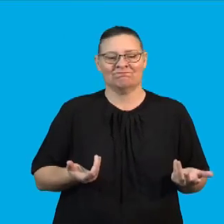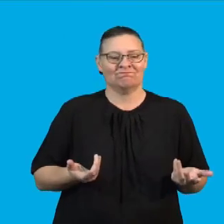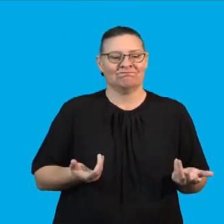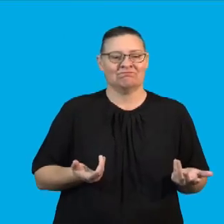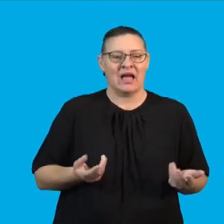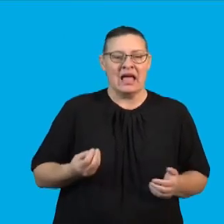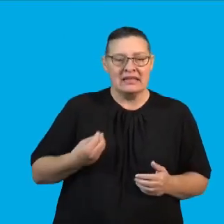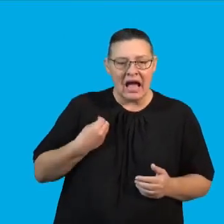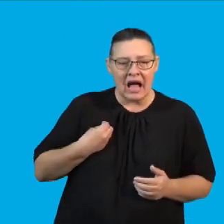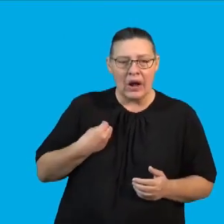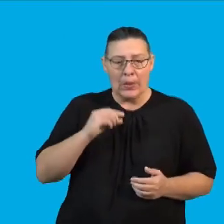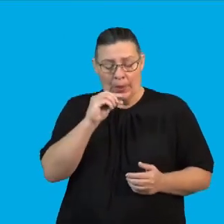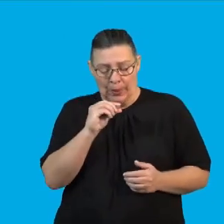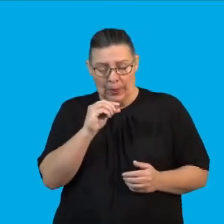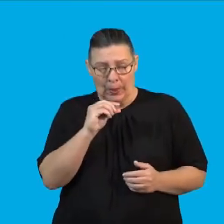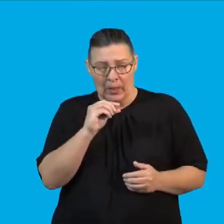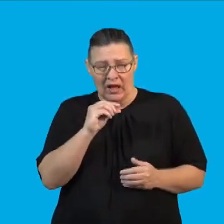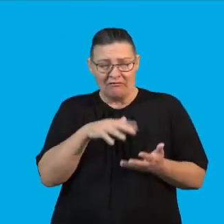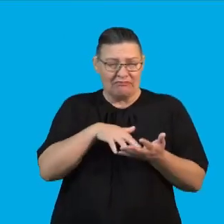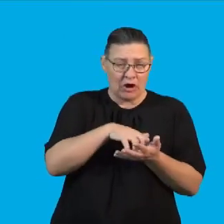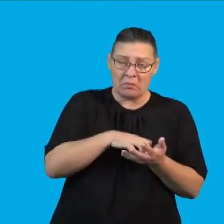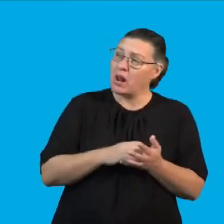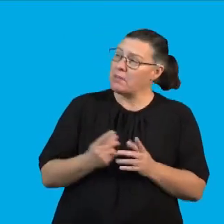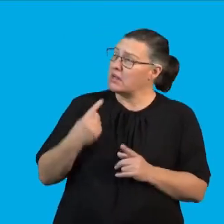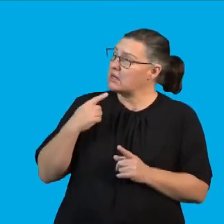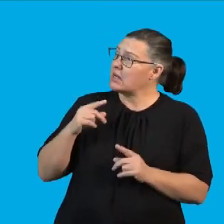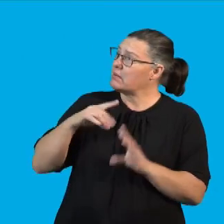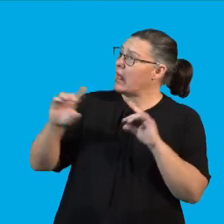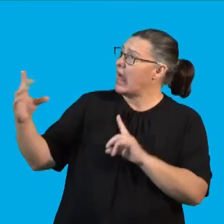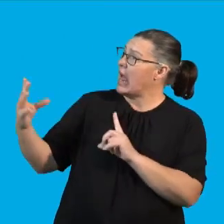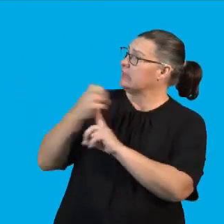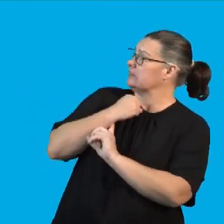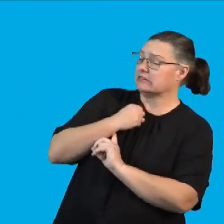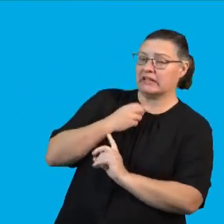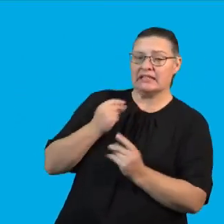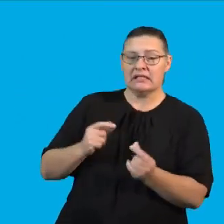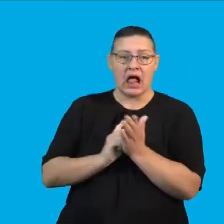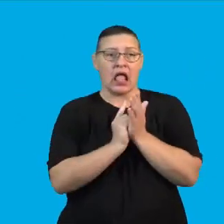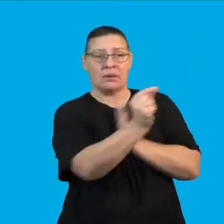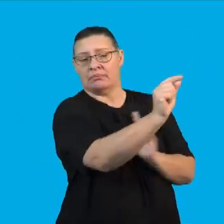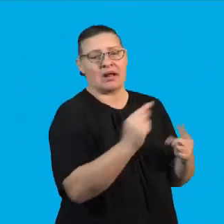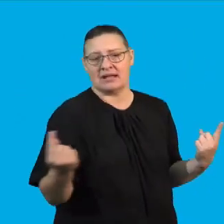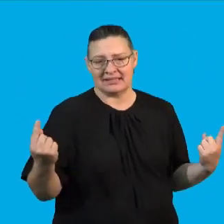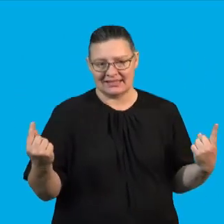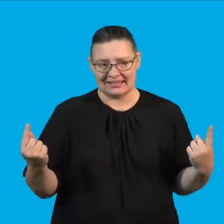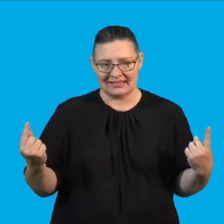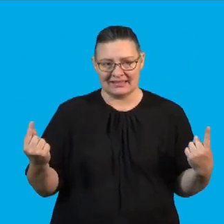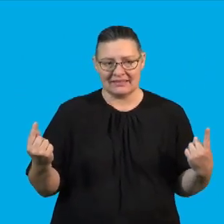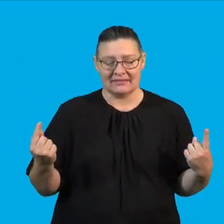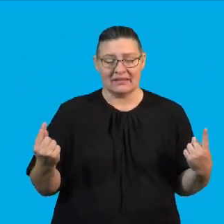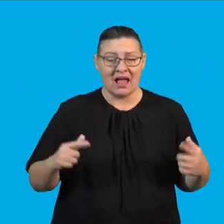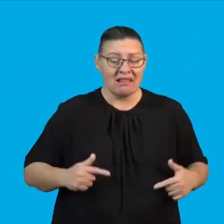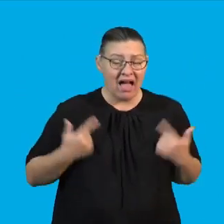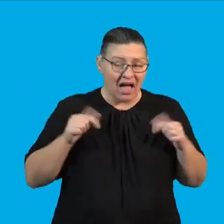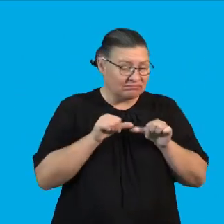young, small, and vulnerable when they hatch. They cannot run away from any form of danger.